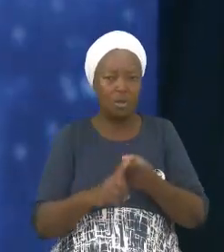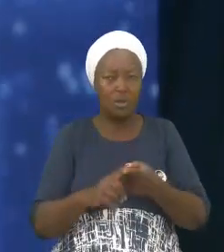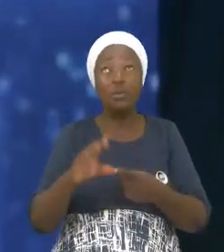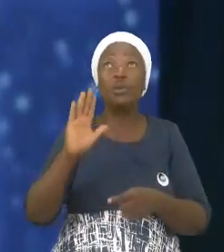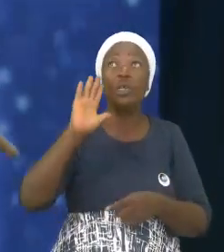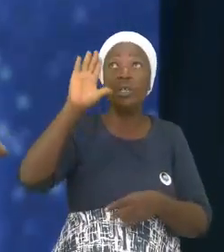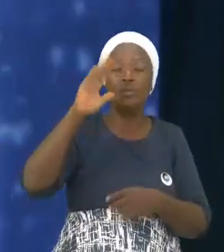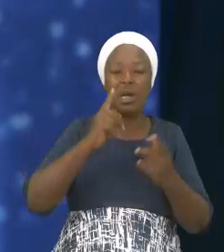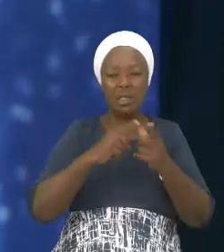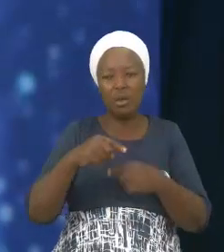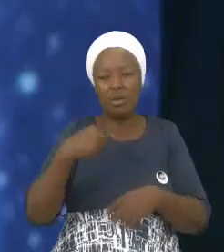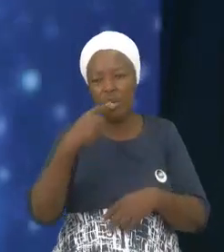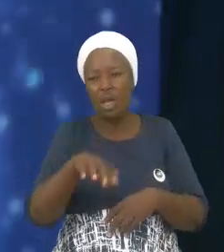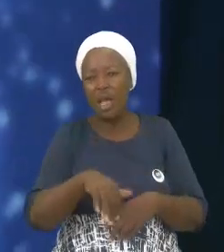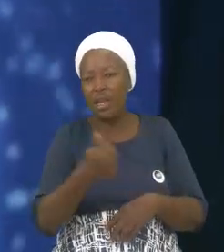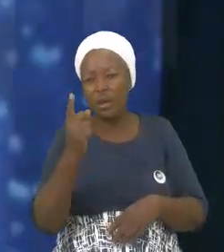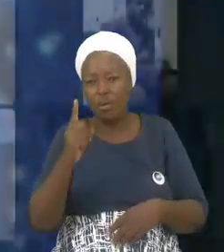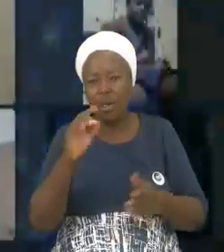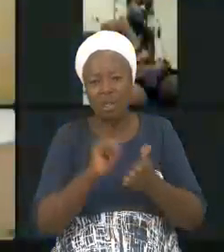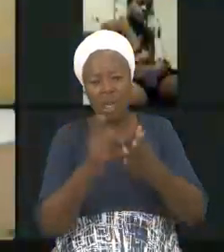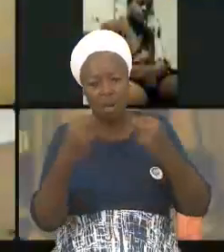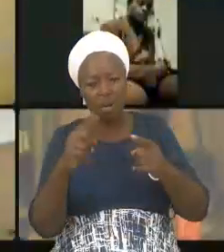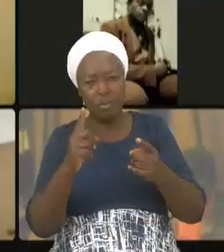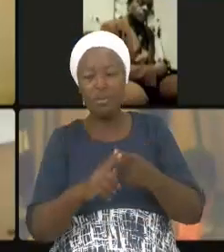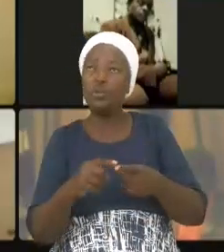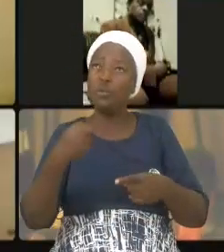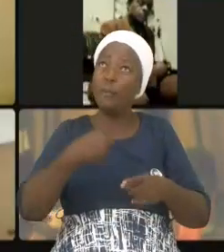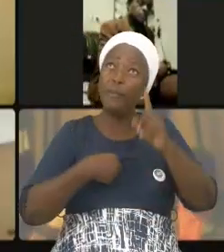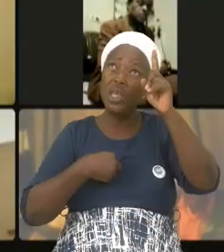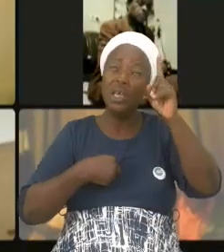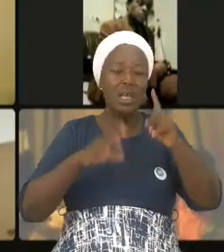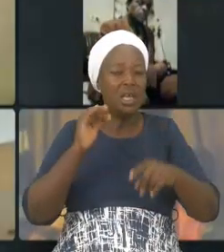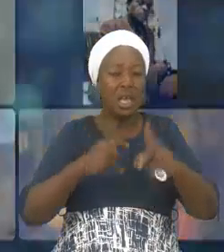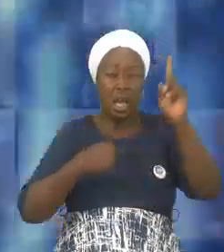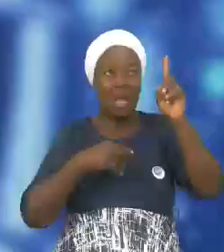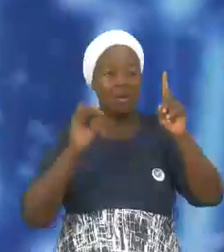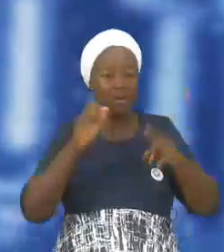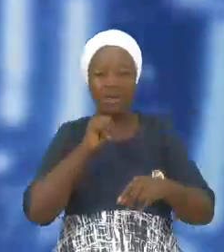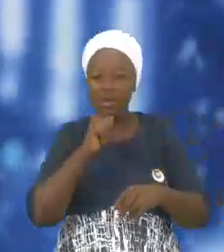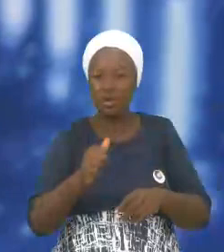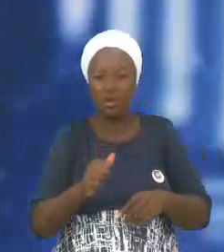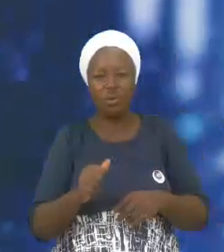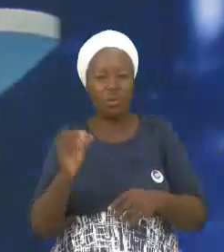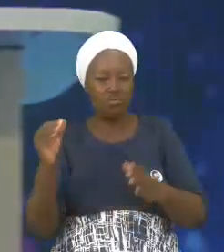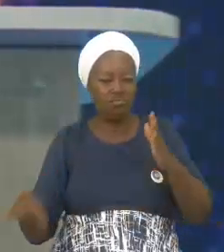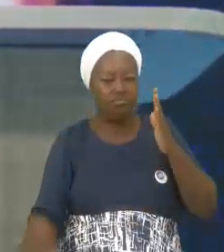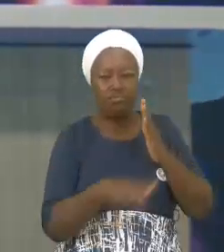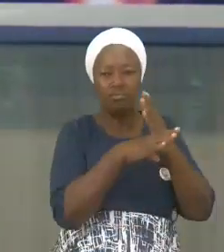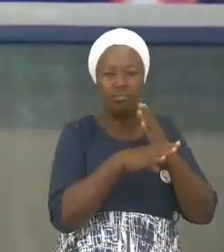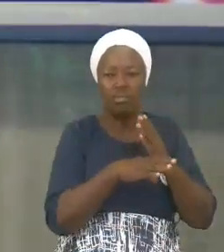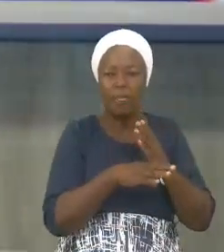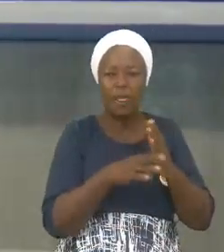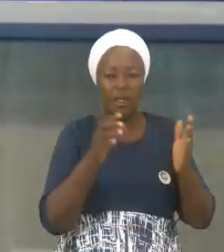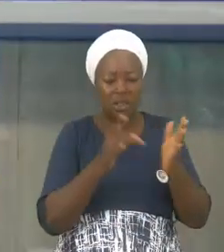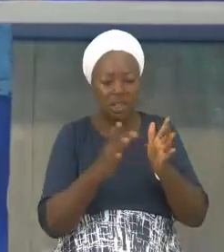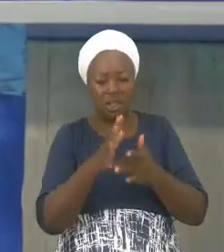and whosoever cometh unto me, I will in no wise cast out. He's calling you now. And